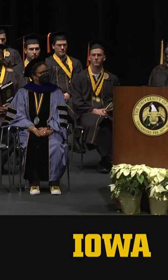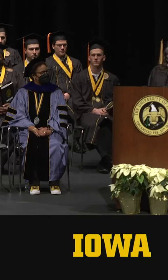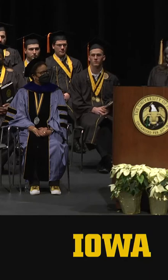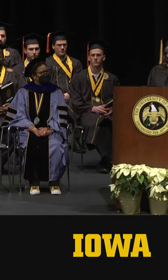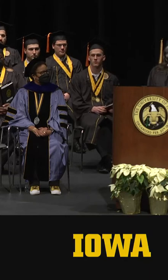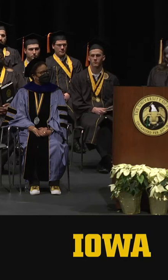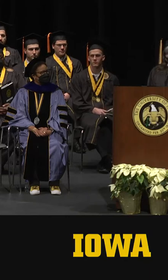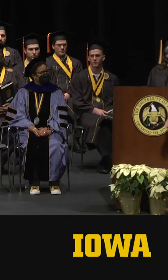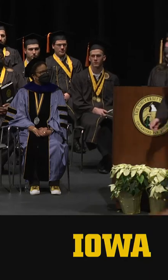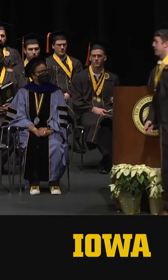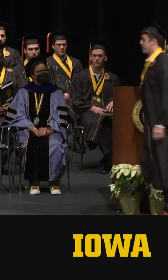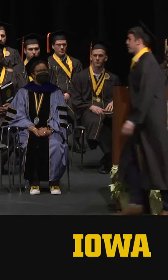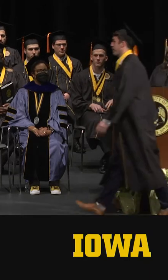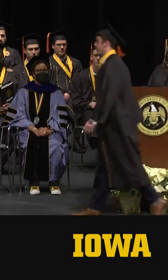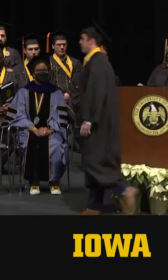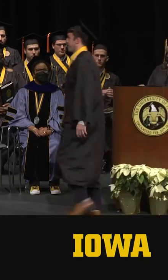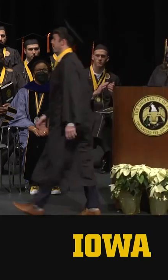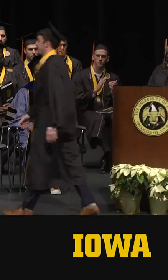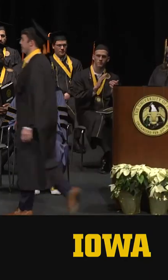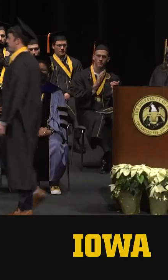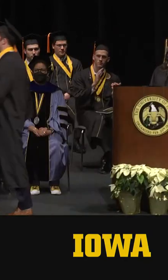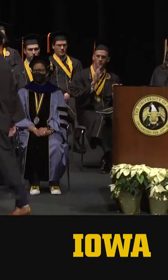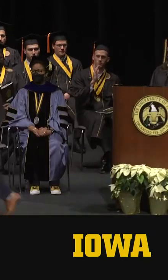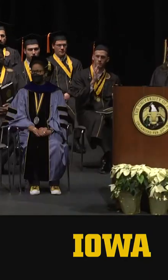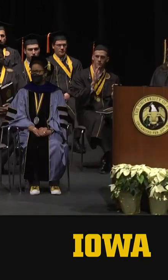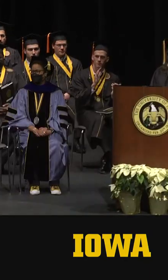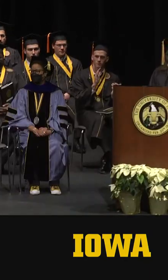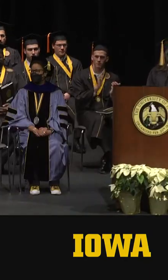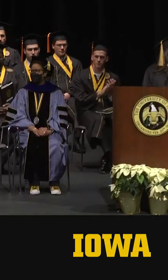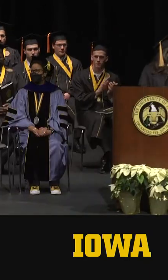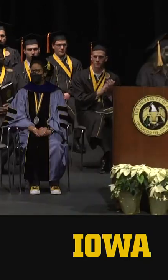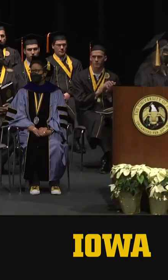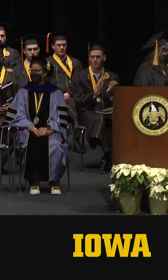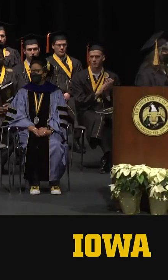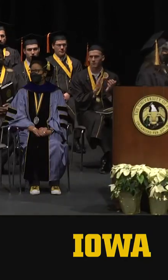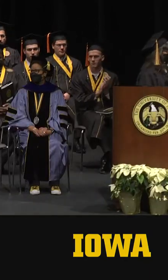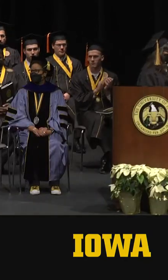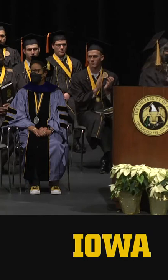Patrick Jude Michael, with a minor in business administration.